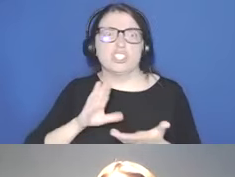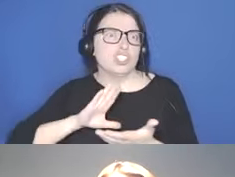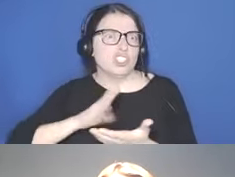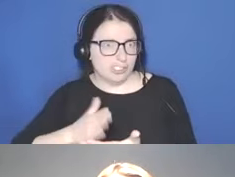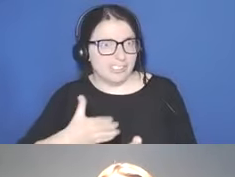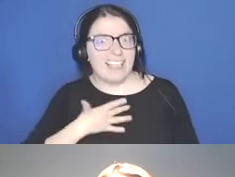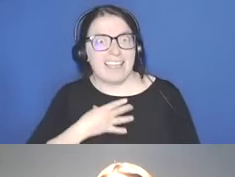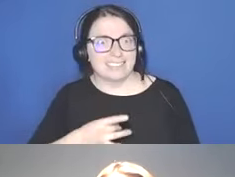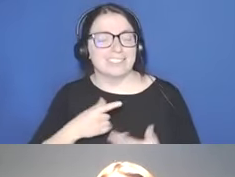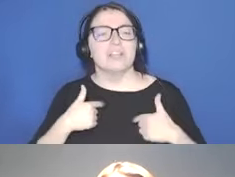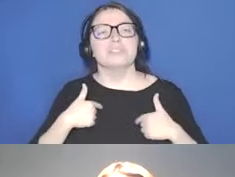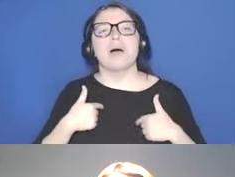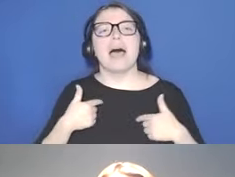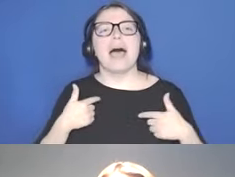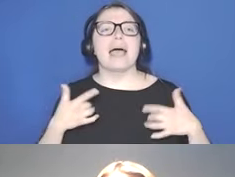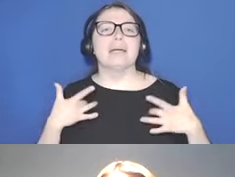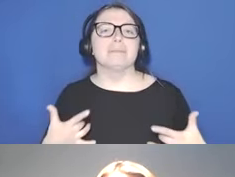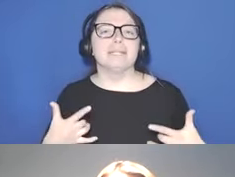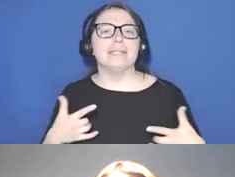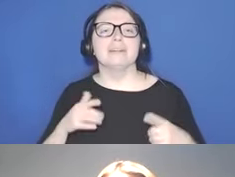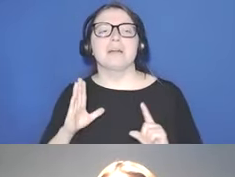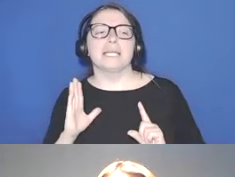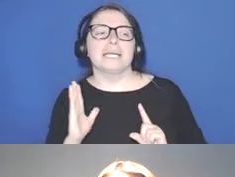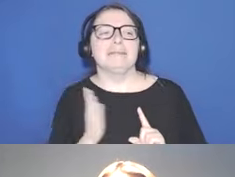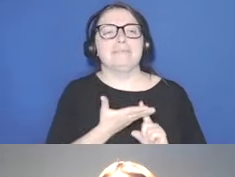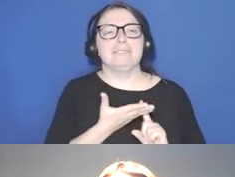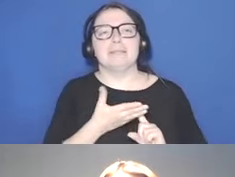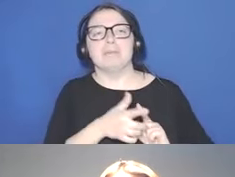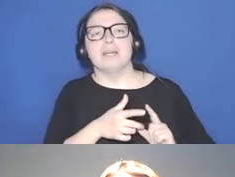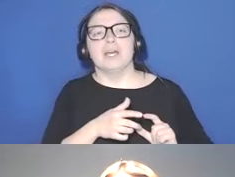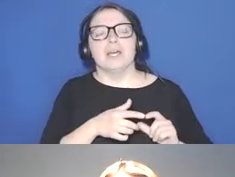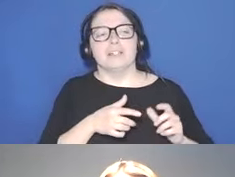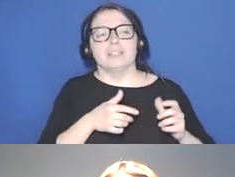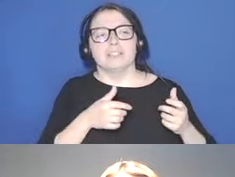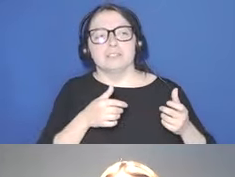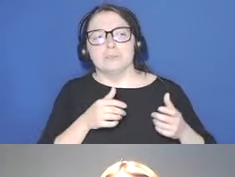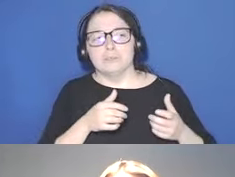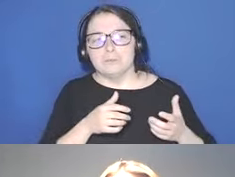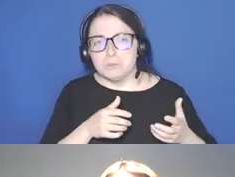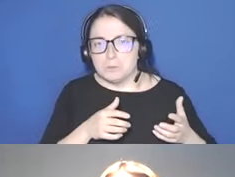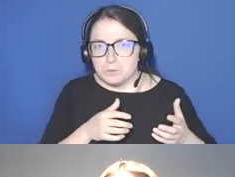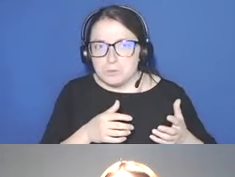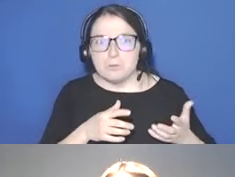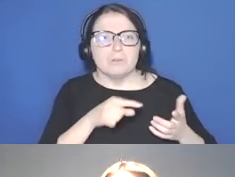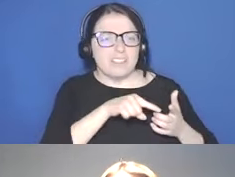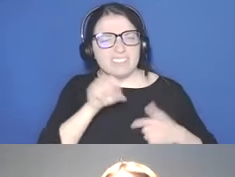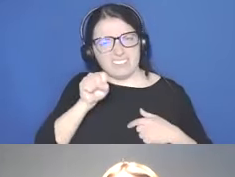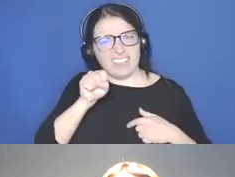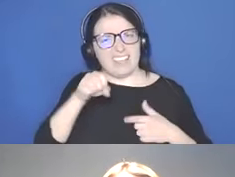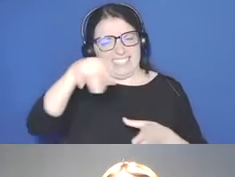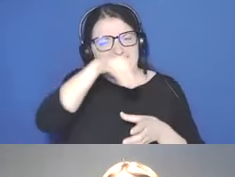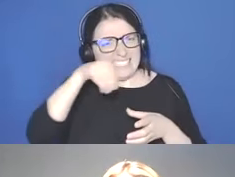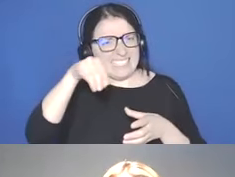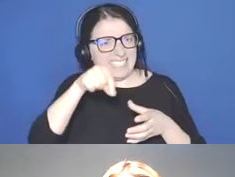him, I trick him into sounding out the words of the seasoning to get him to read. And that kind of helped out with